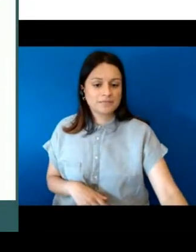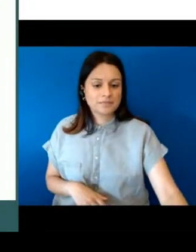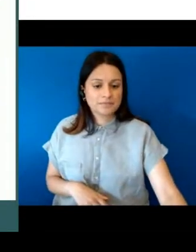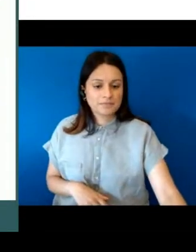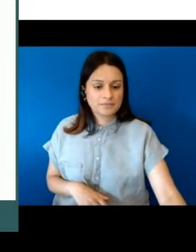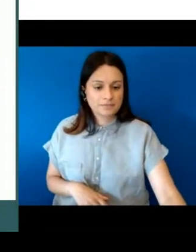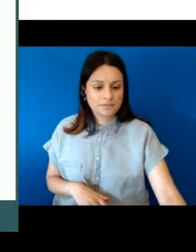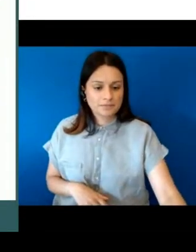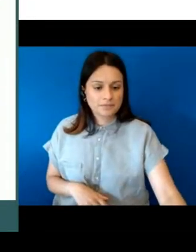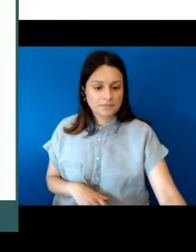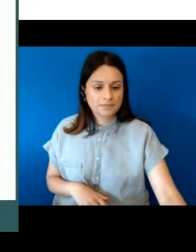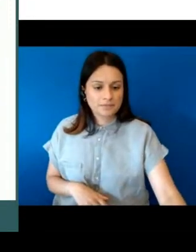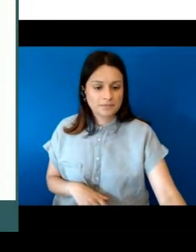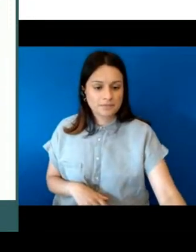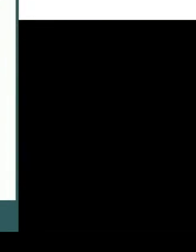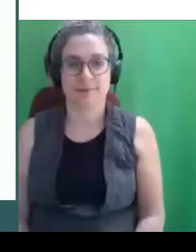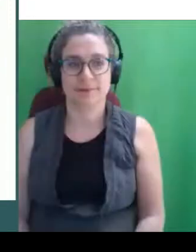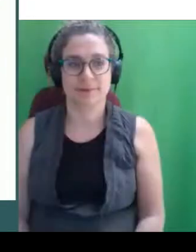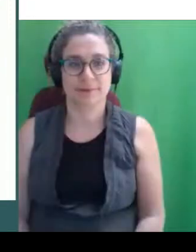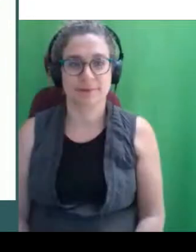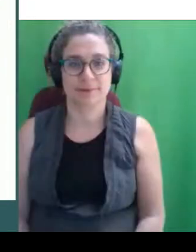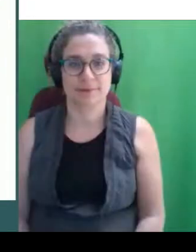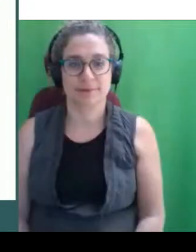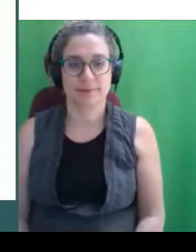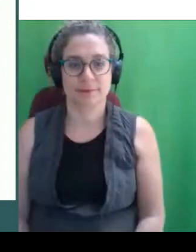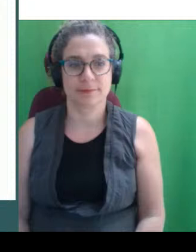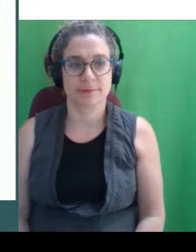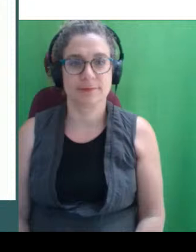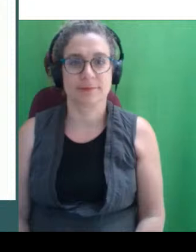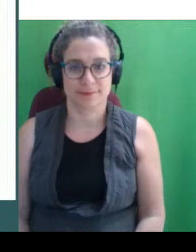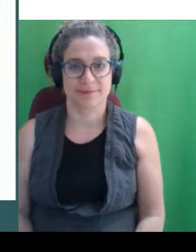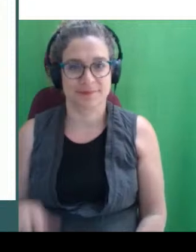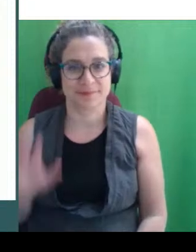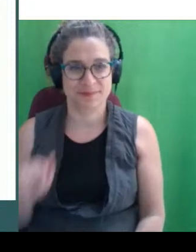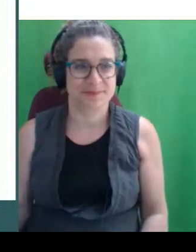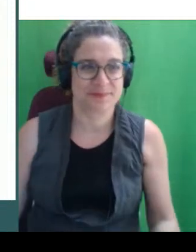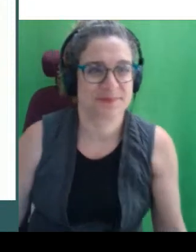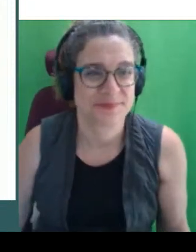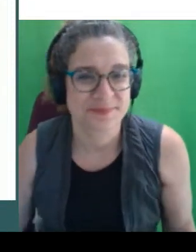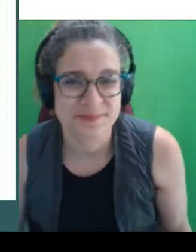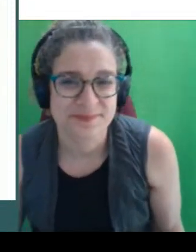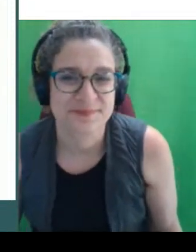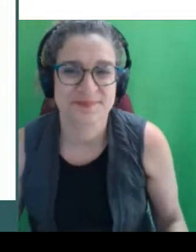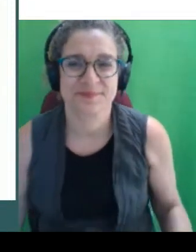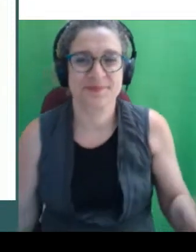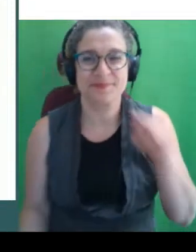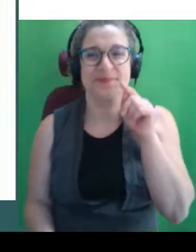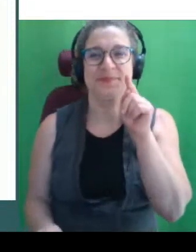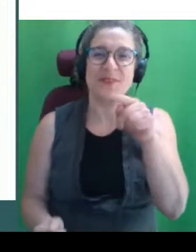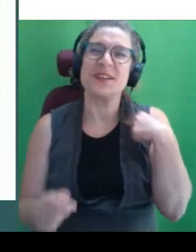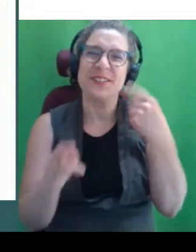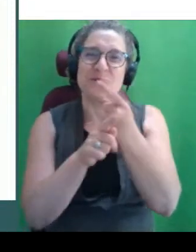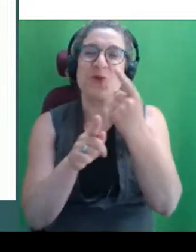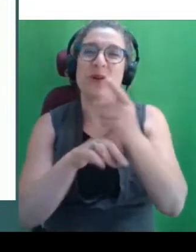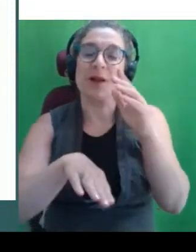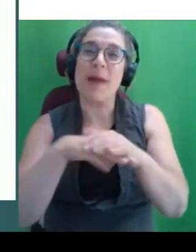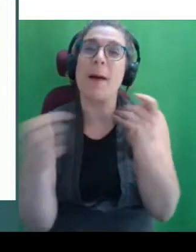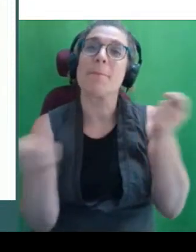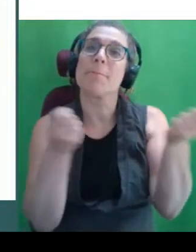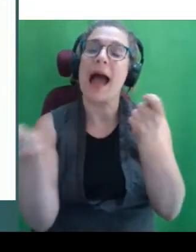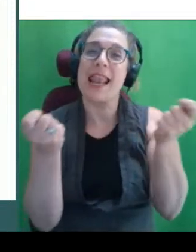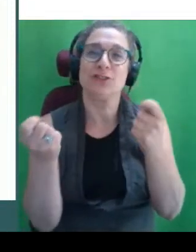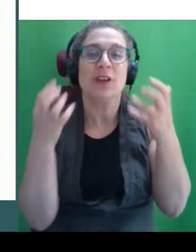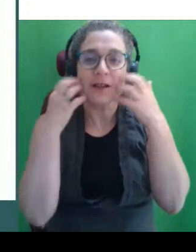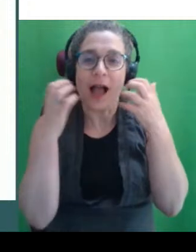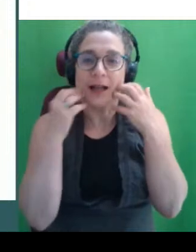So treatments to manage symptoms. So we talked about sort of management of cat allergy and ways you